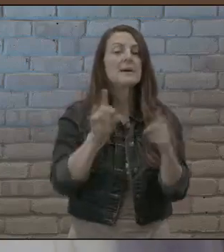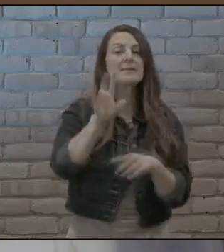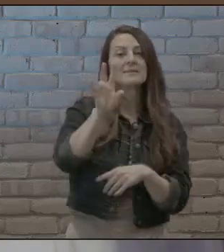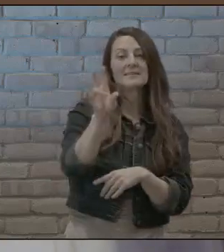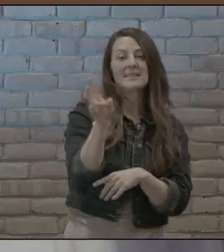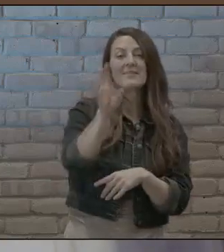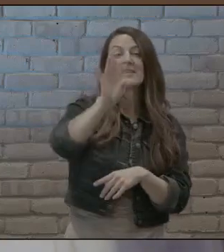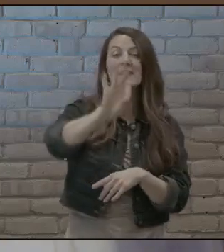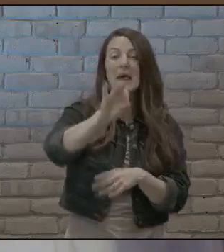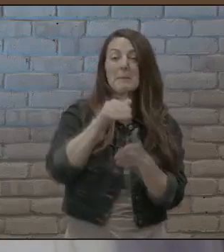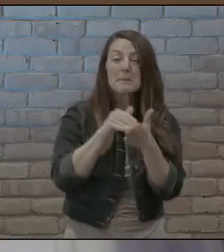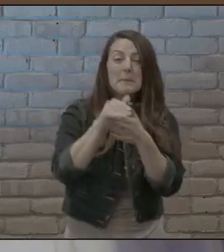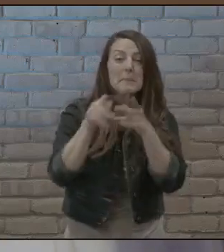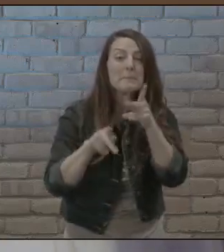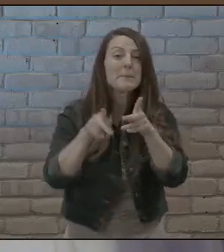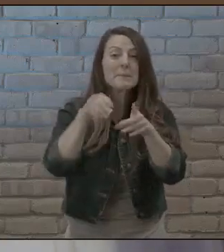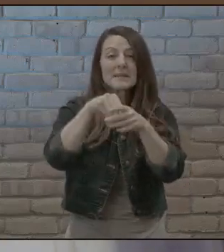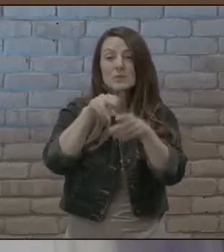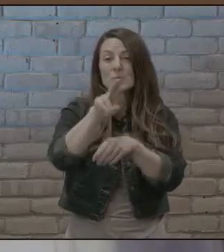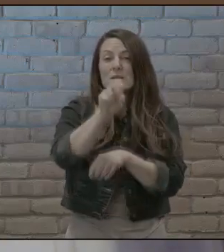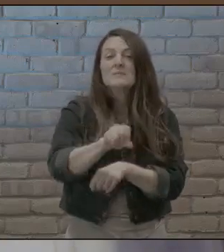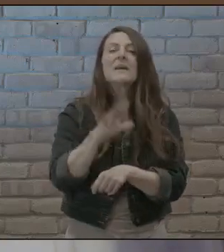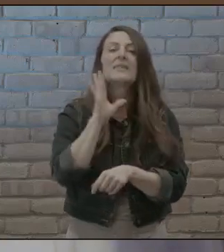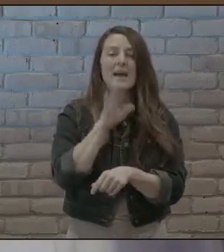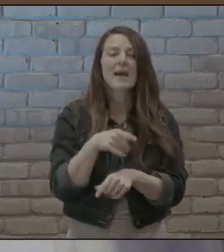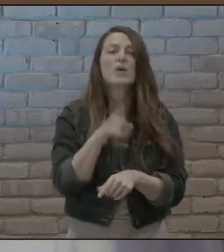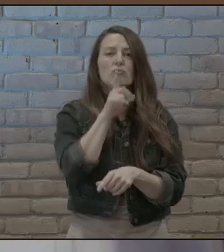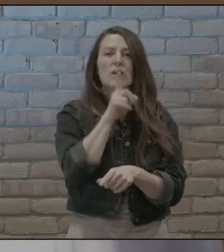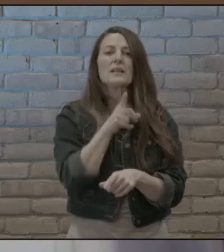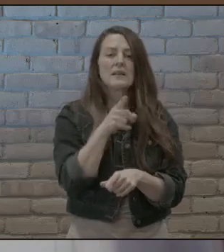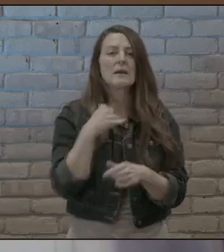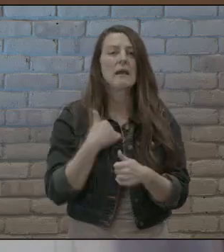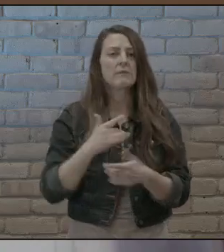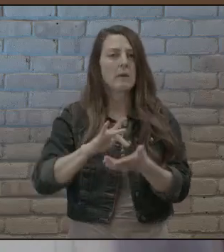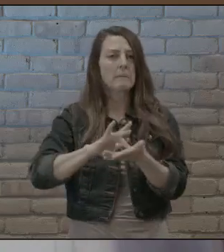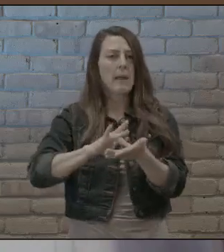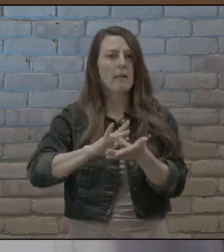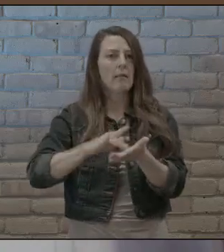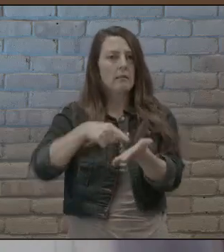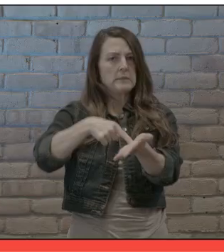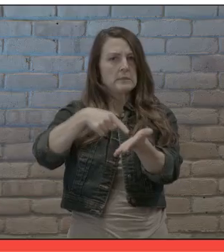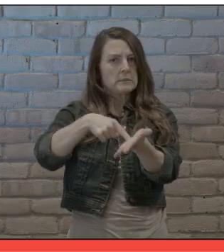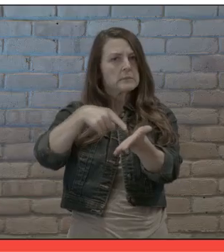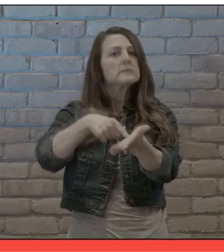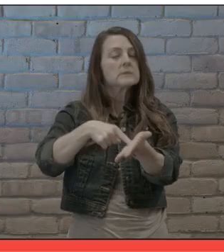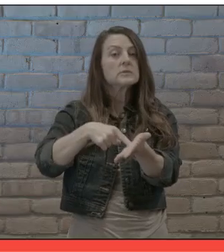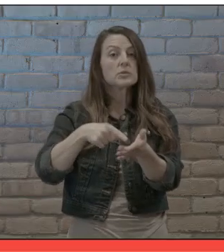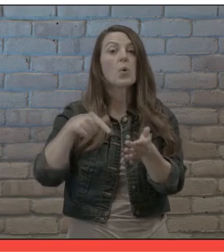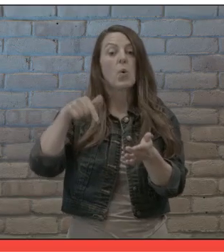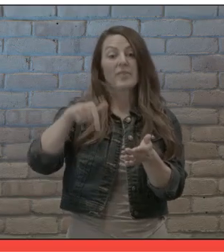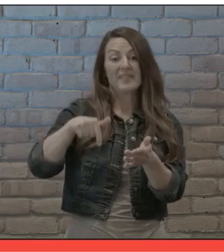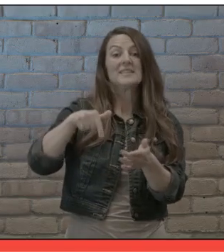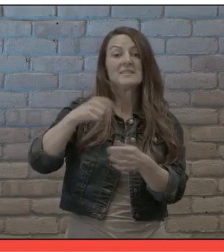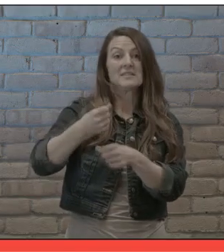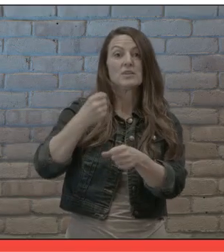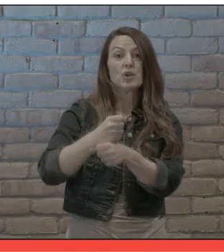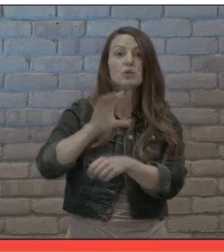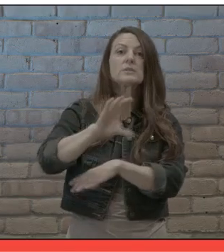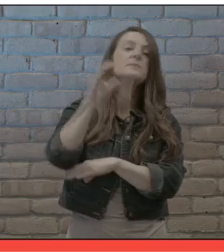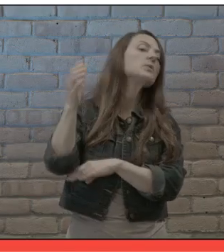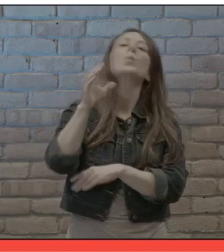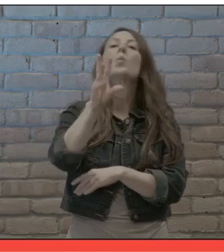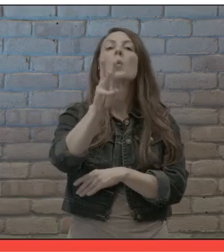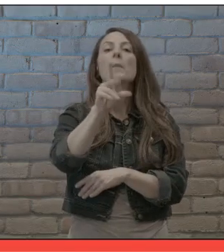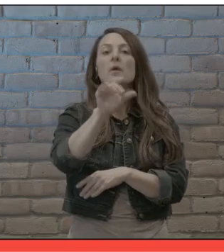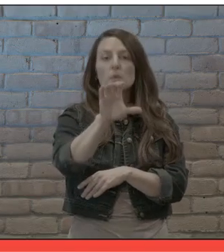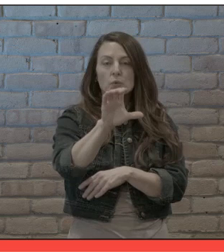million people in the United States that struggle with the load of medical debt. This Christmas, Woodbury Lutheran is